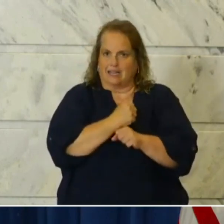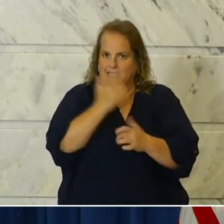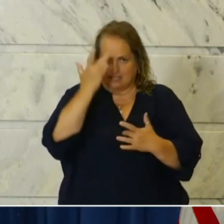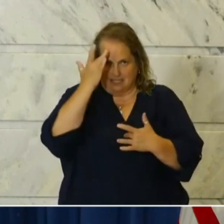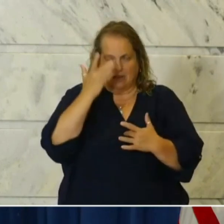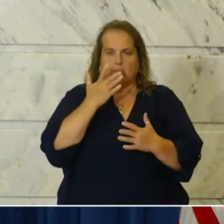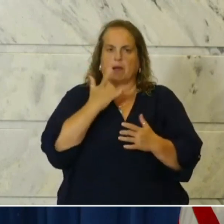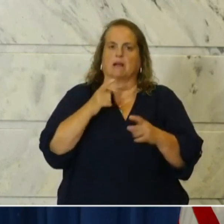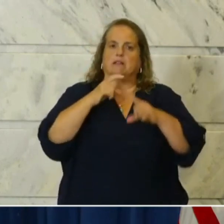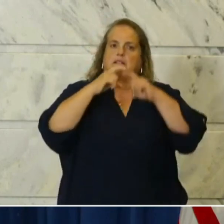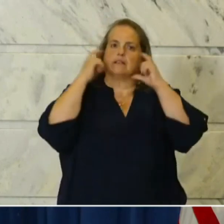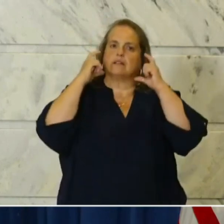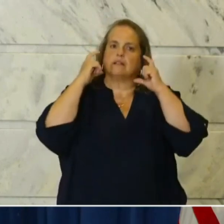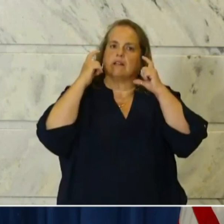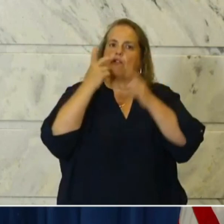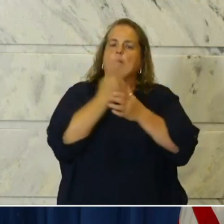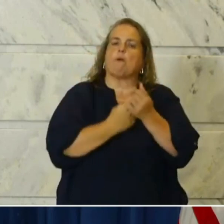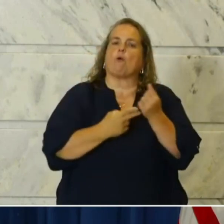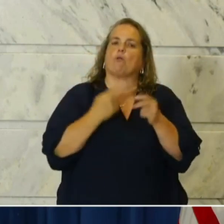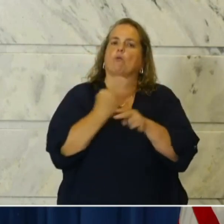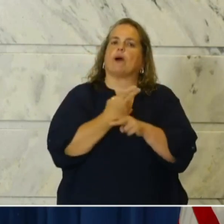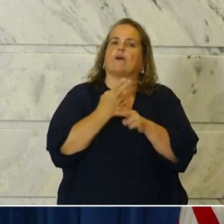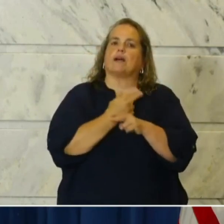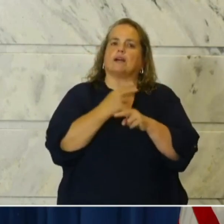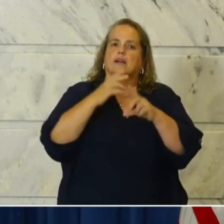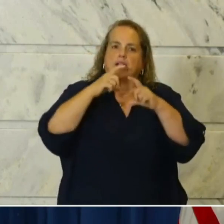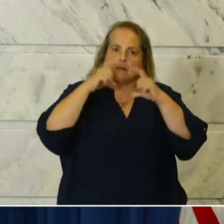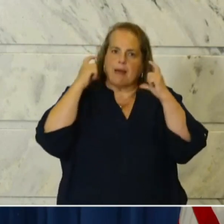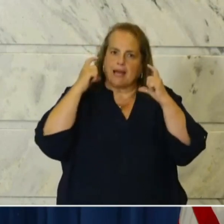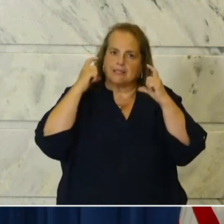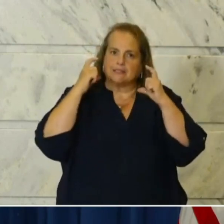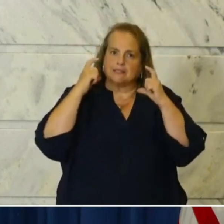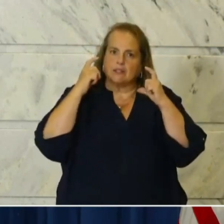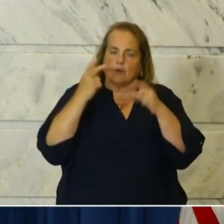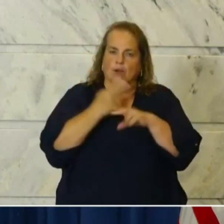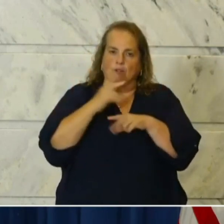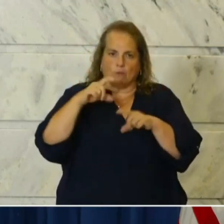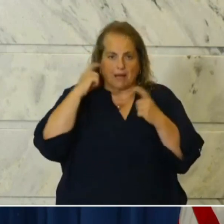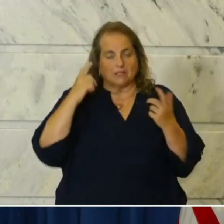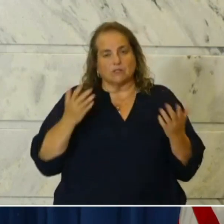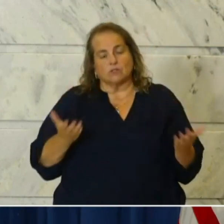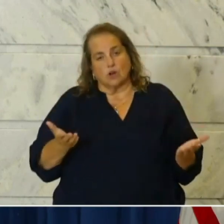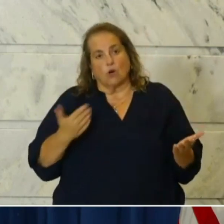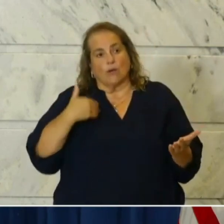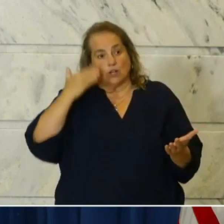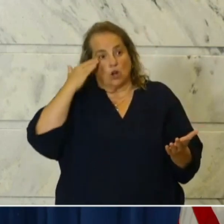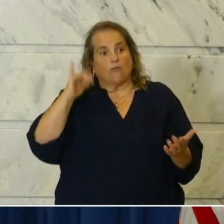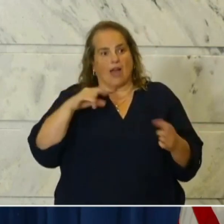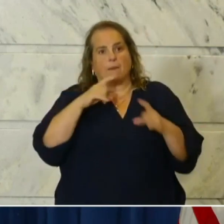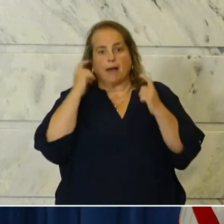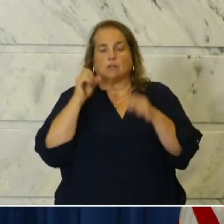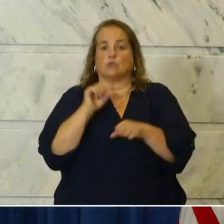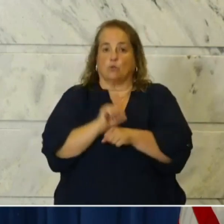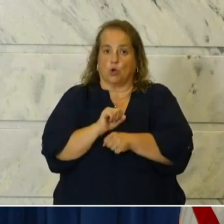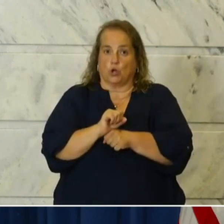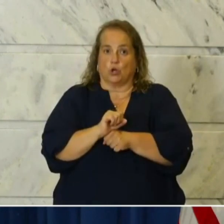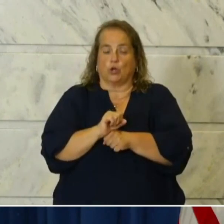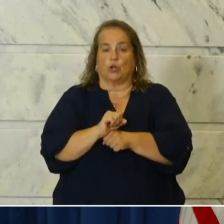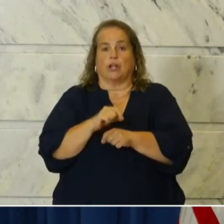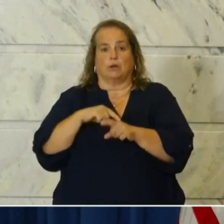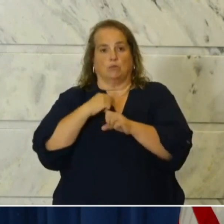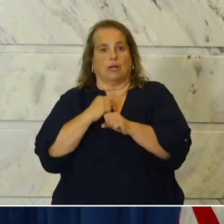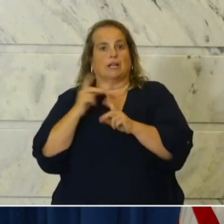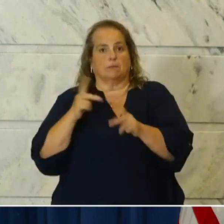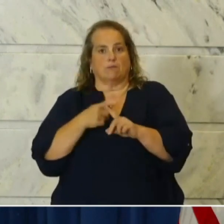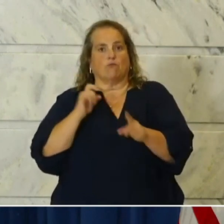the stylist and the person getting their hair done were wearing masks. And so we know that the masks work and protect people